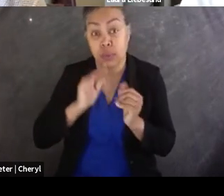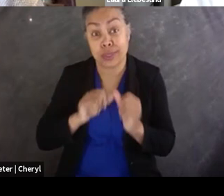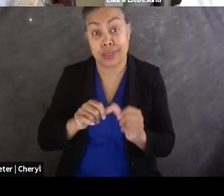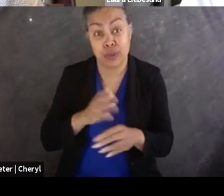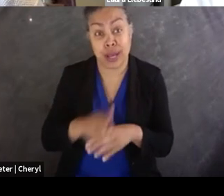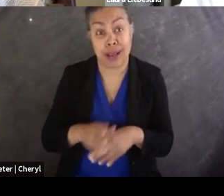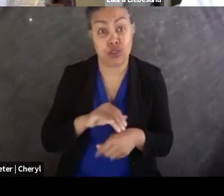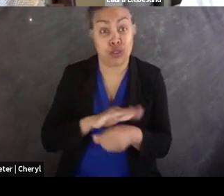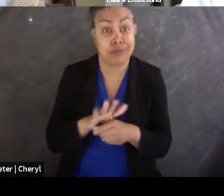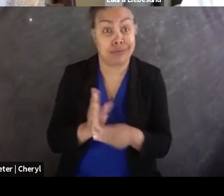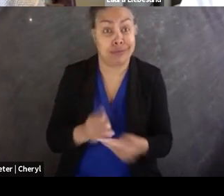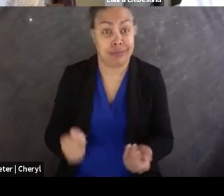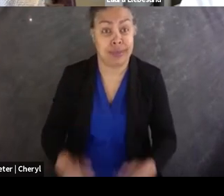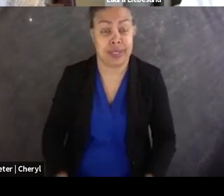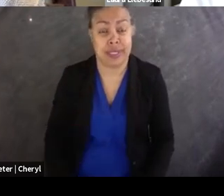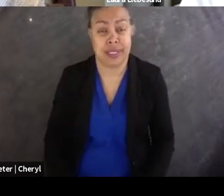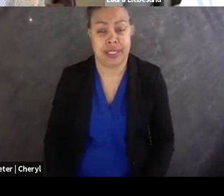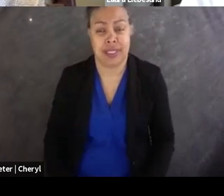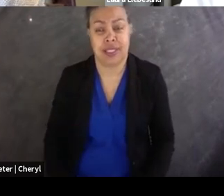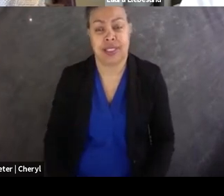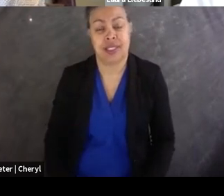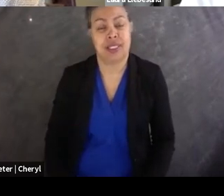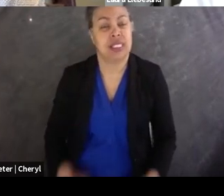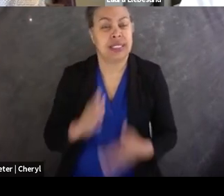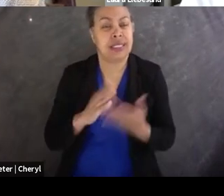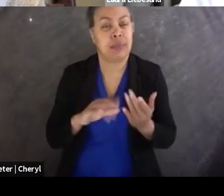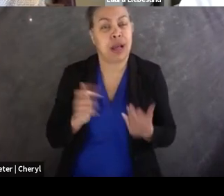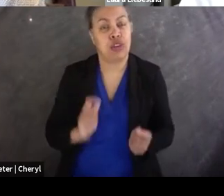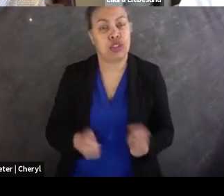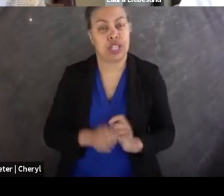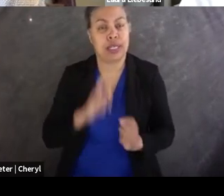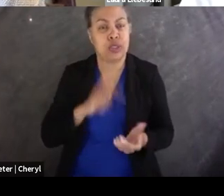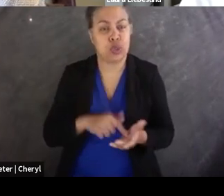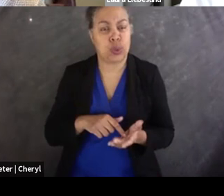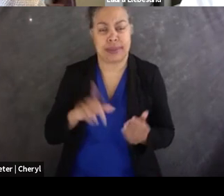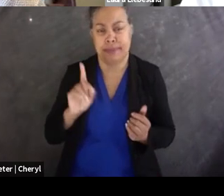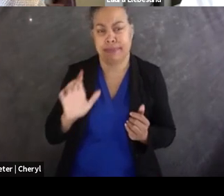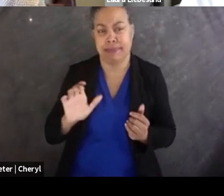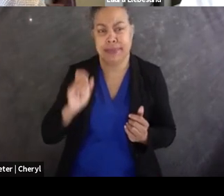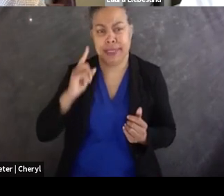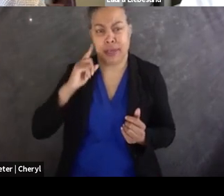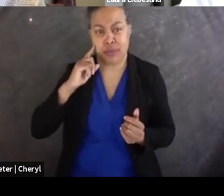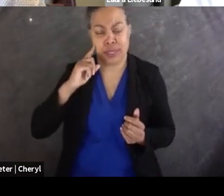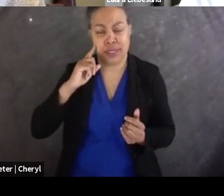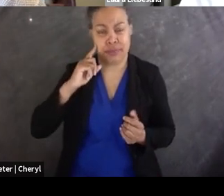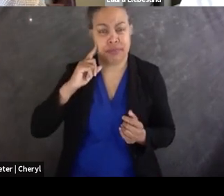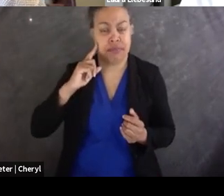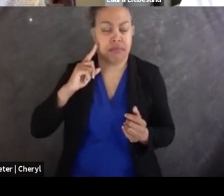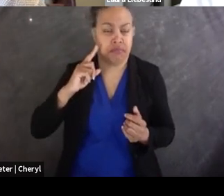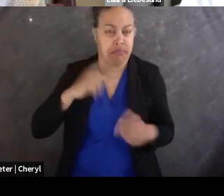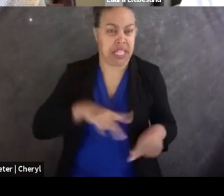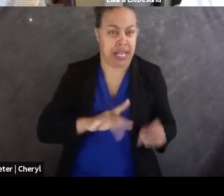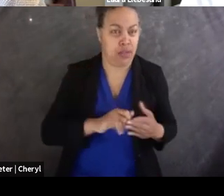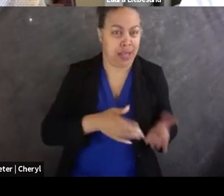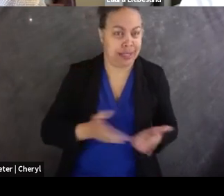is over. A number of the pivots that the district government was able to facilitate was